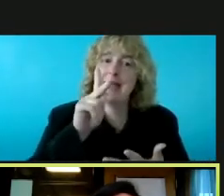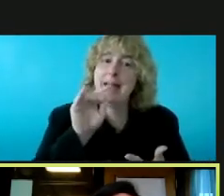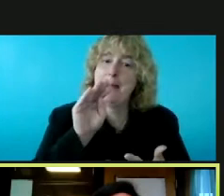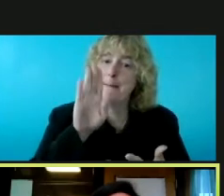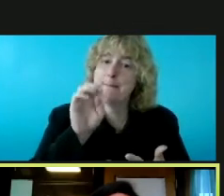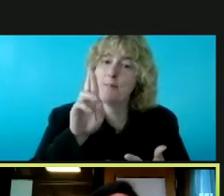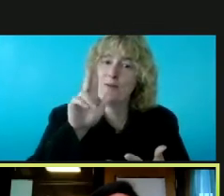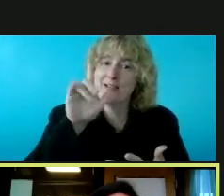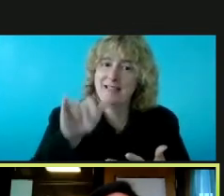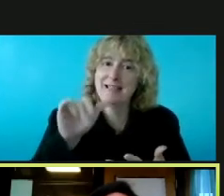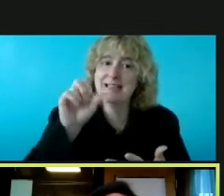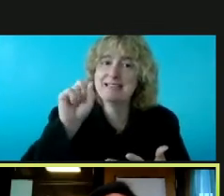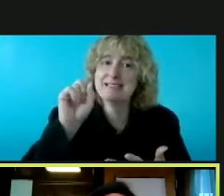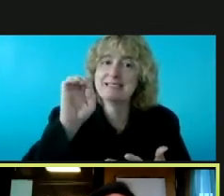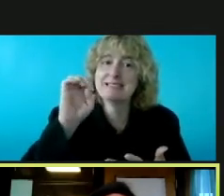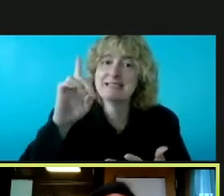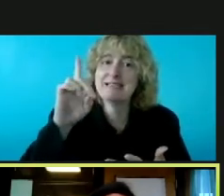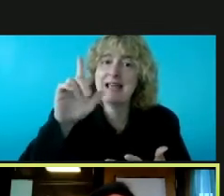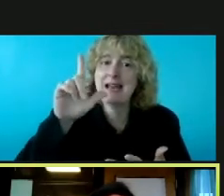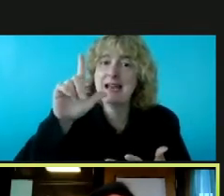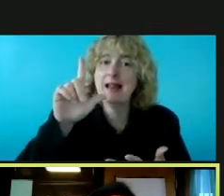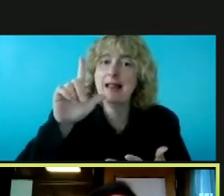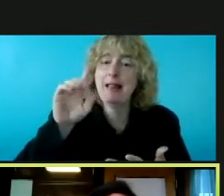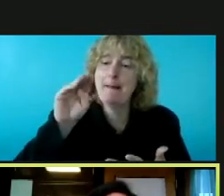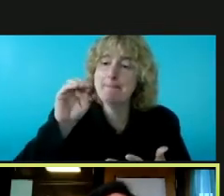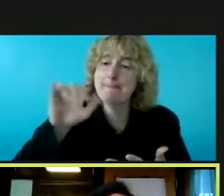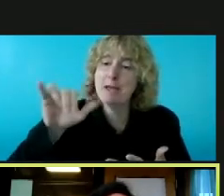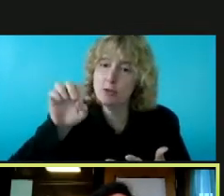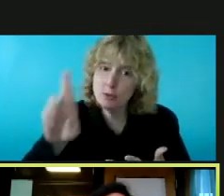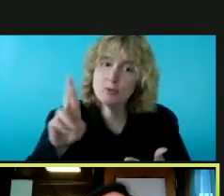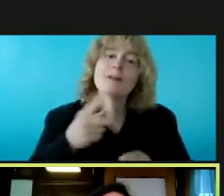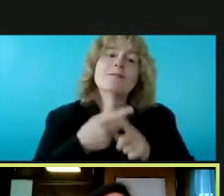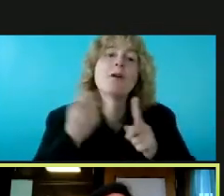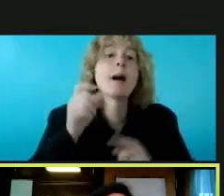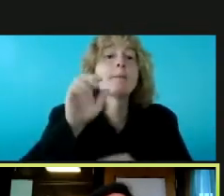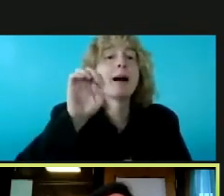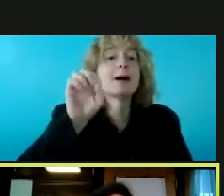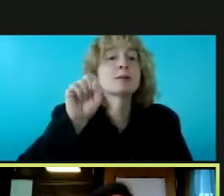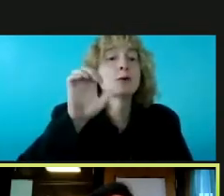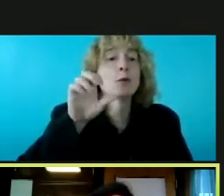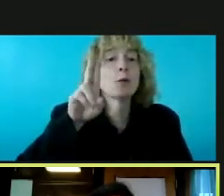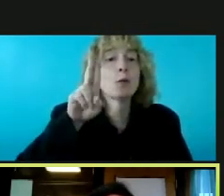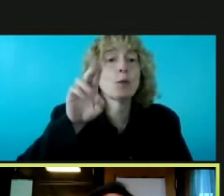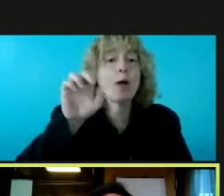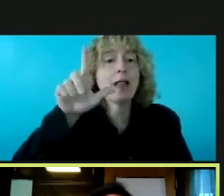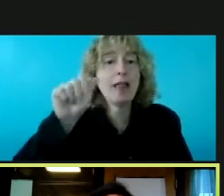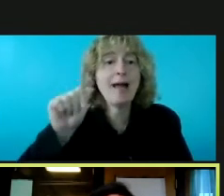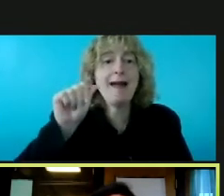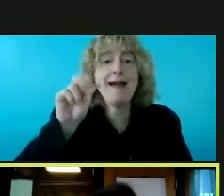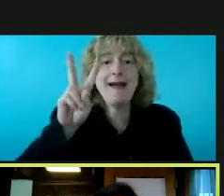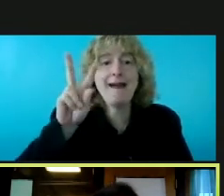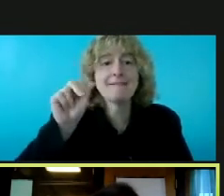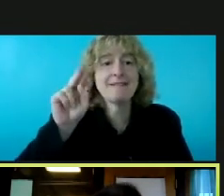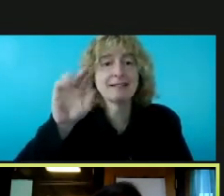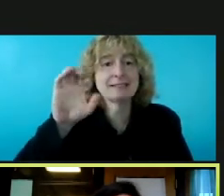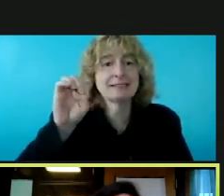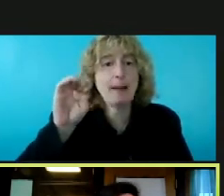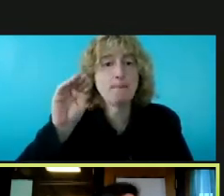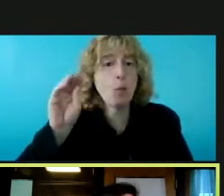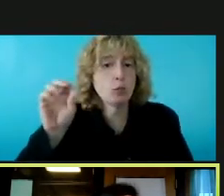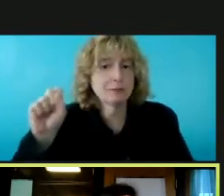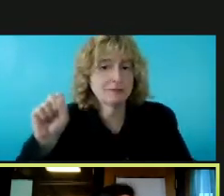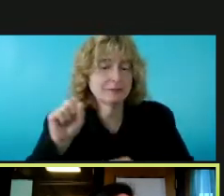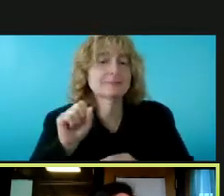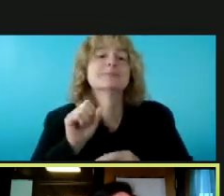Kimberly Seldmayer from Escuela Avanzamos. She was nominated by Norma Quintana. Norma's reasoning